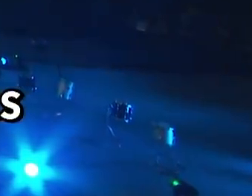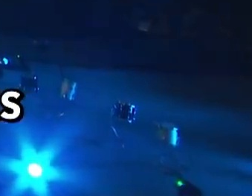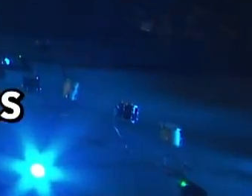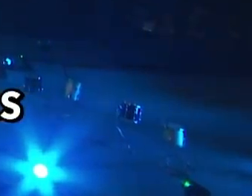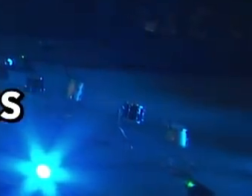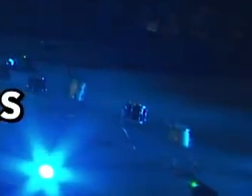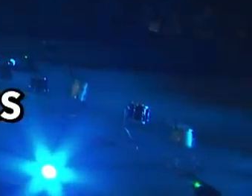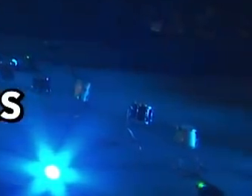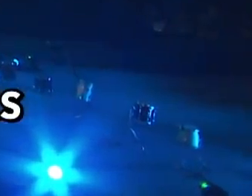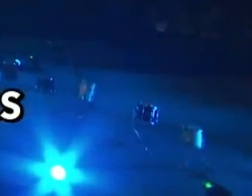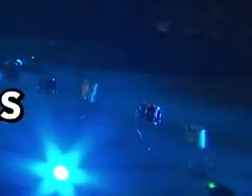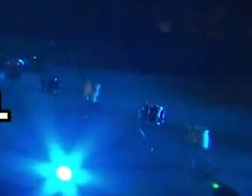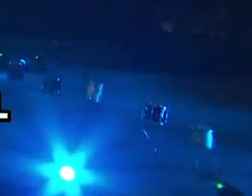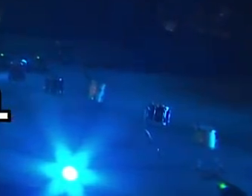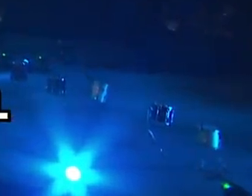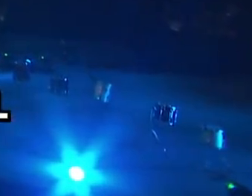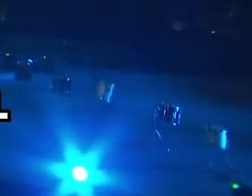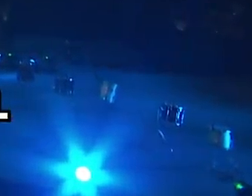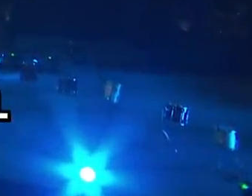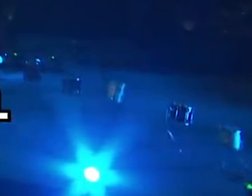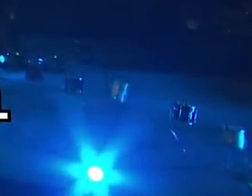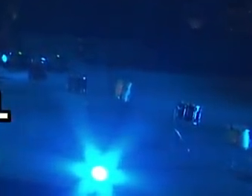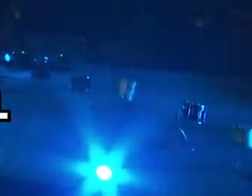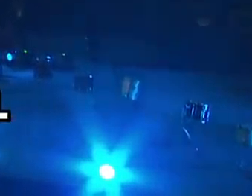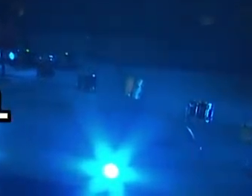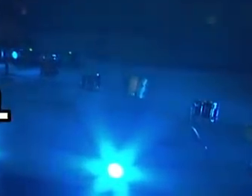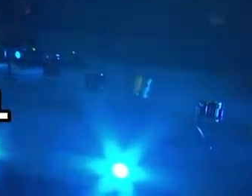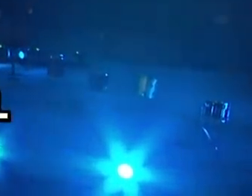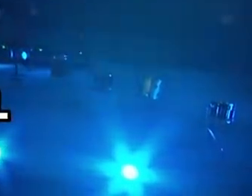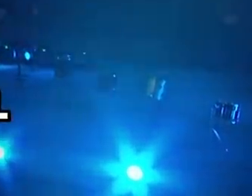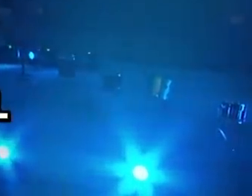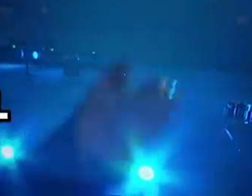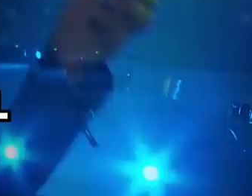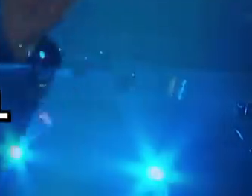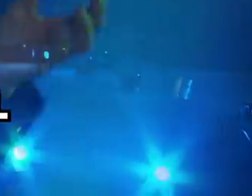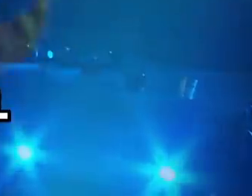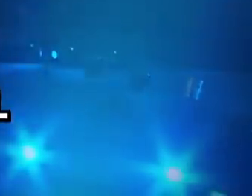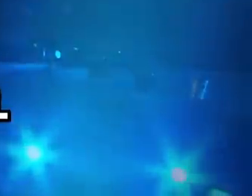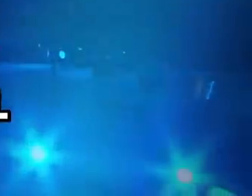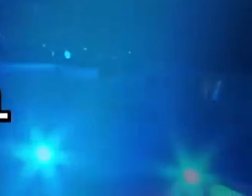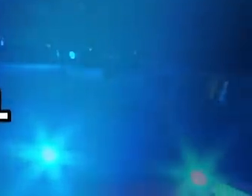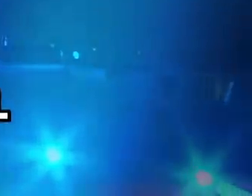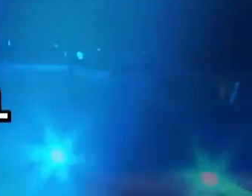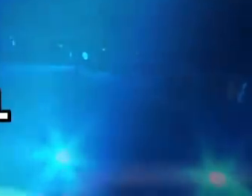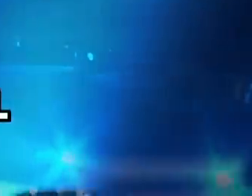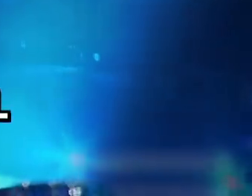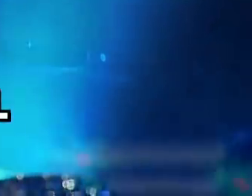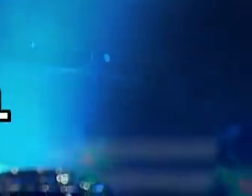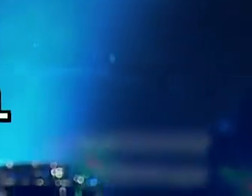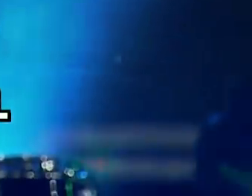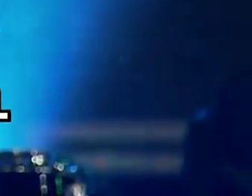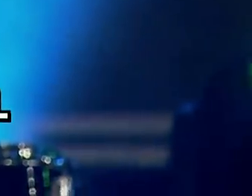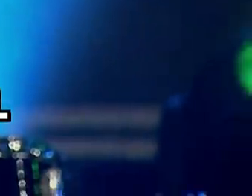miracles when you believe. Though hope is